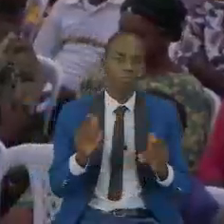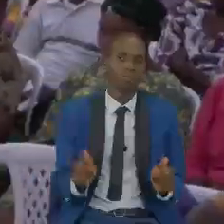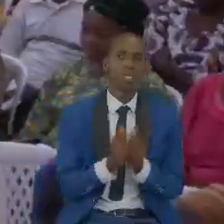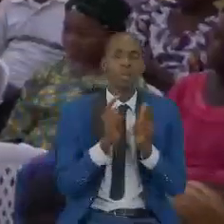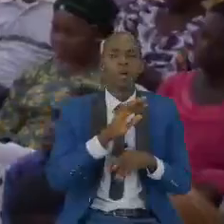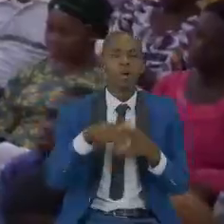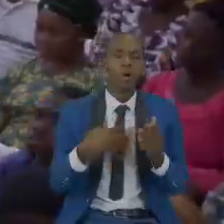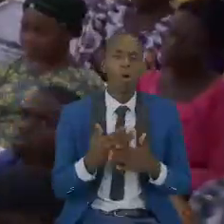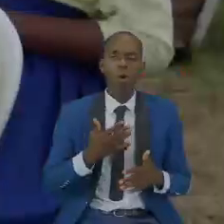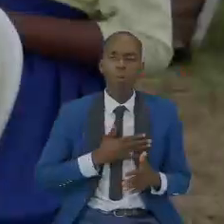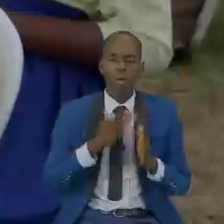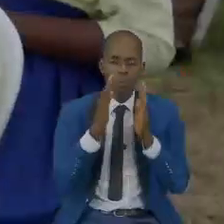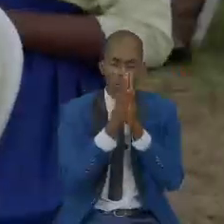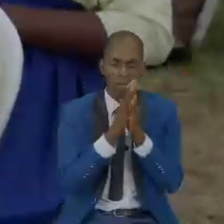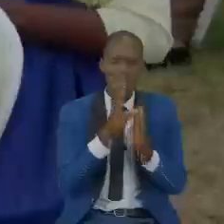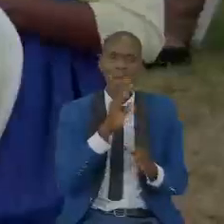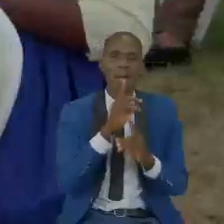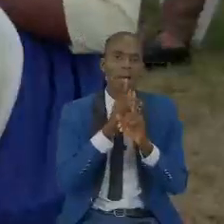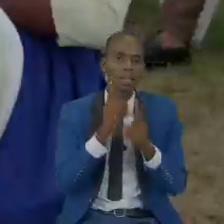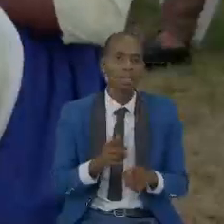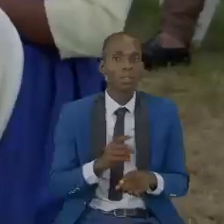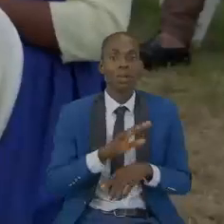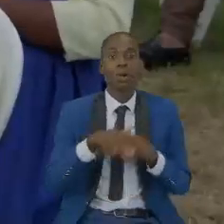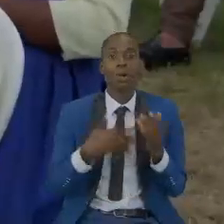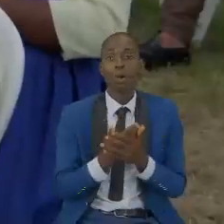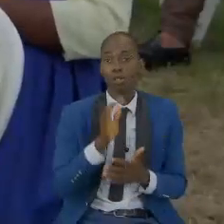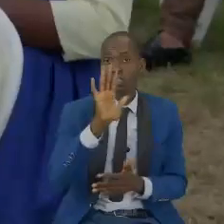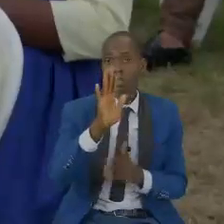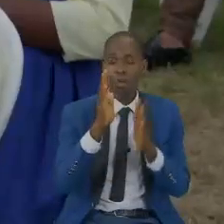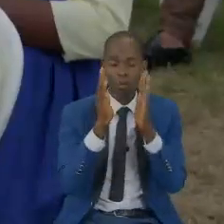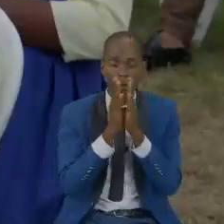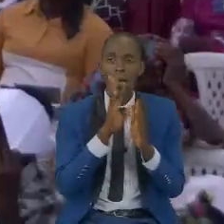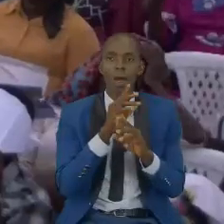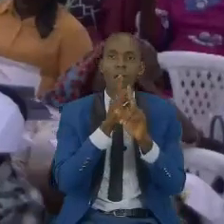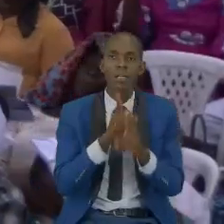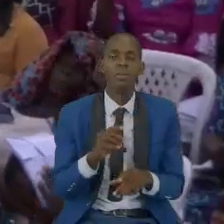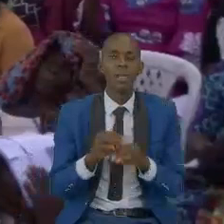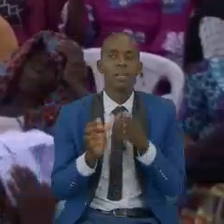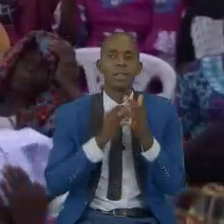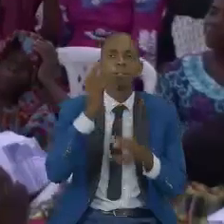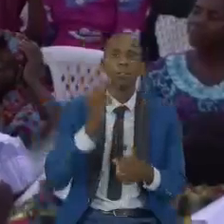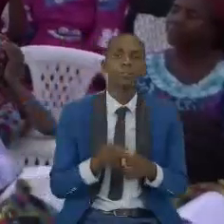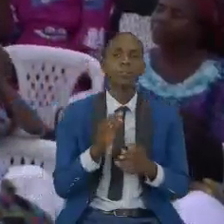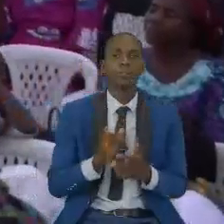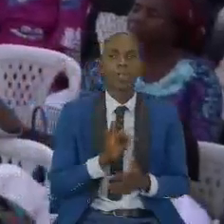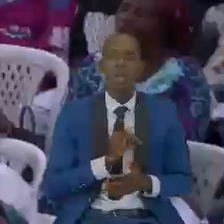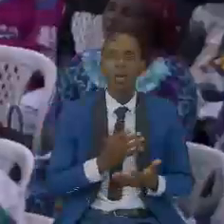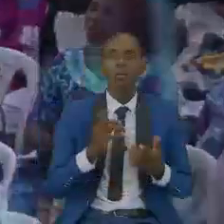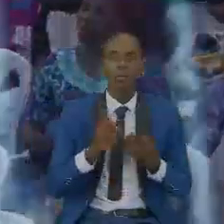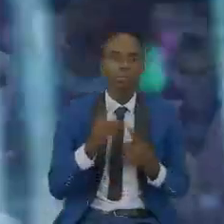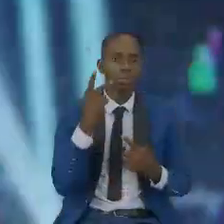prayers are answered. All your prayers are answered in Jesus' name. I want you to look at